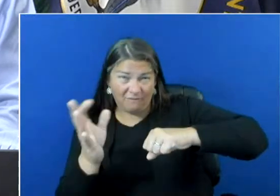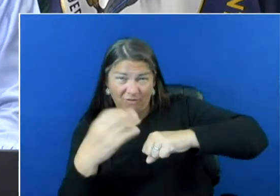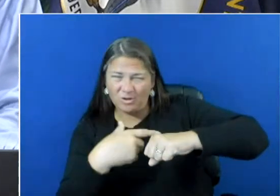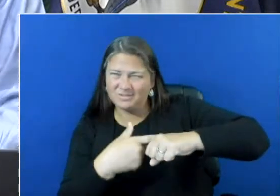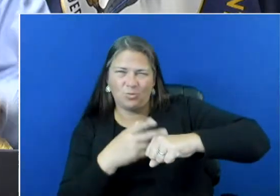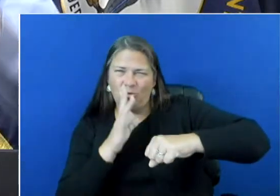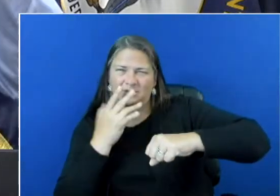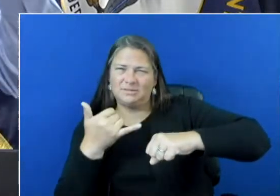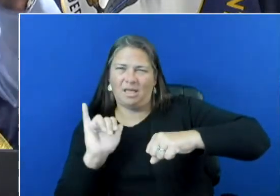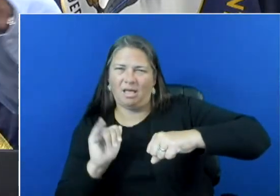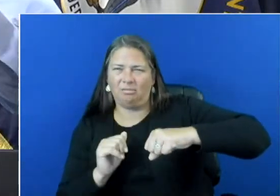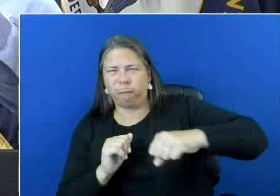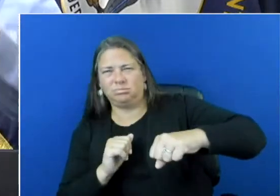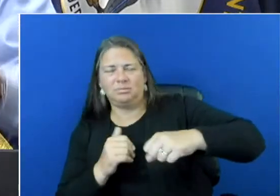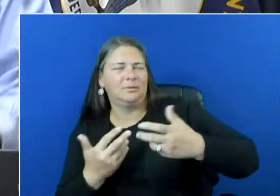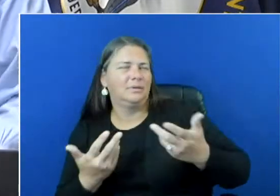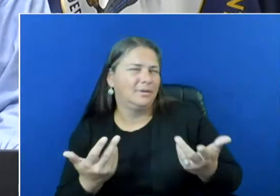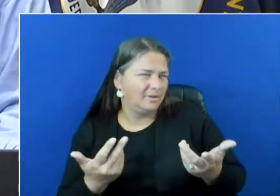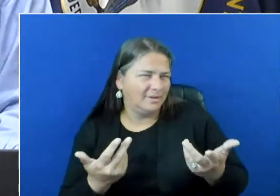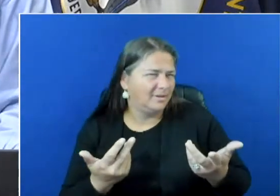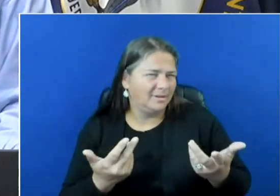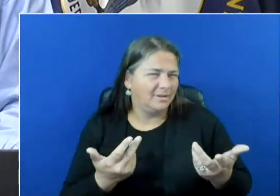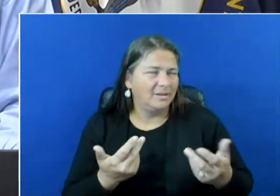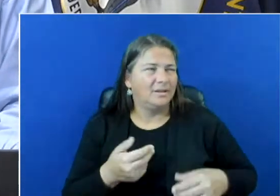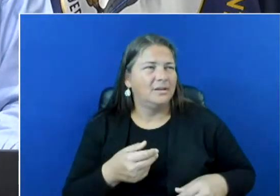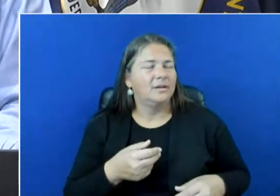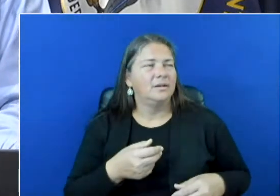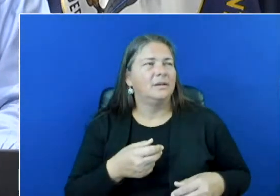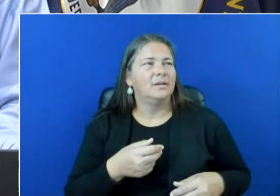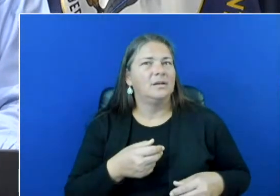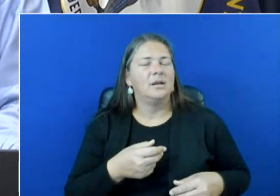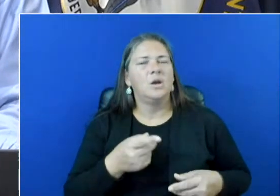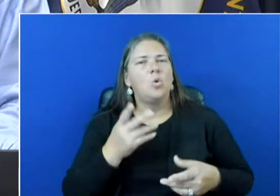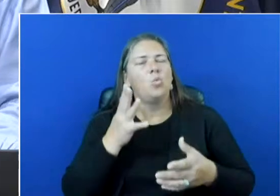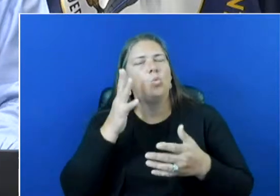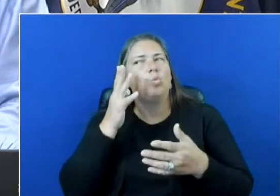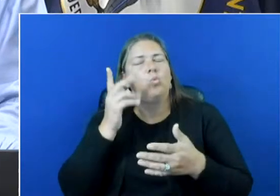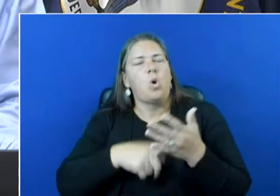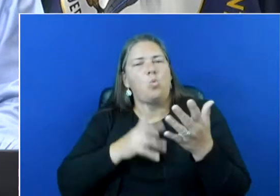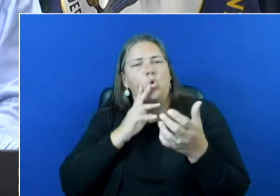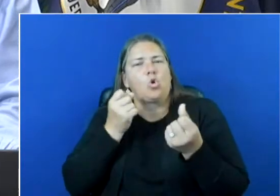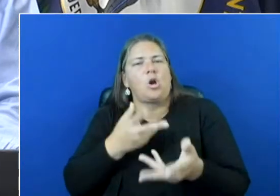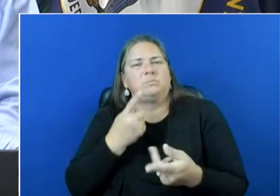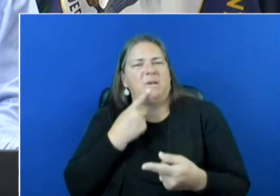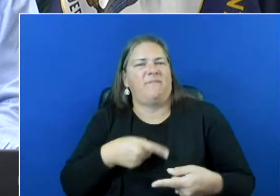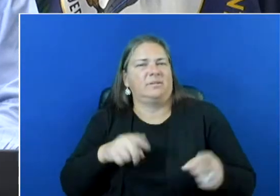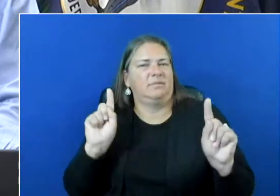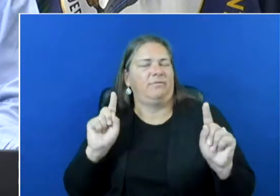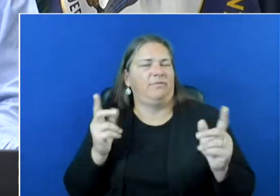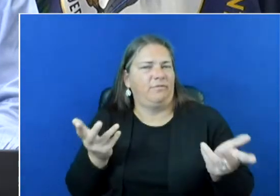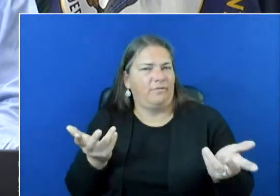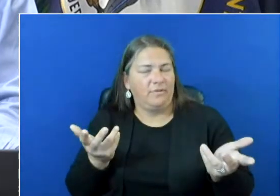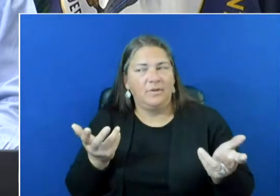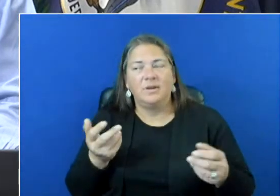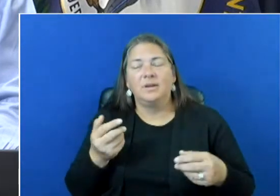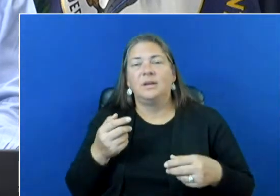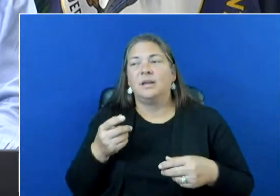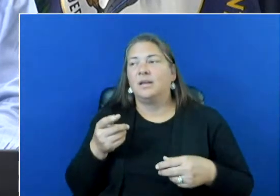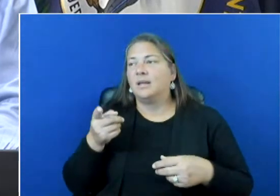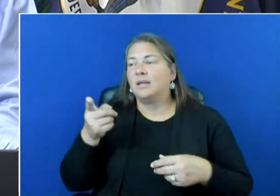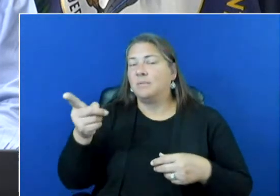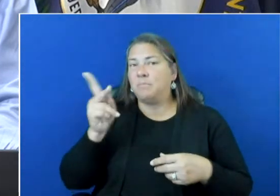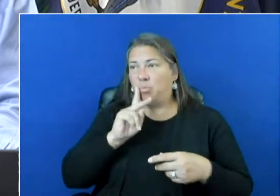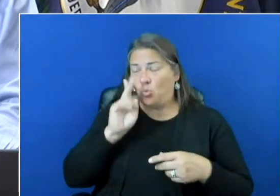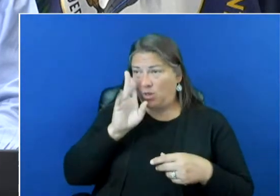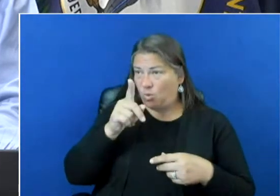the step that you're taking times the number of people that will follow it. And so we've got to understand where we are